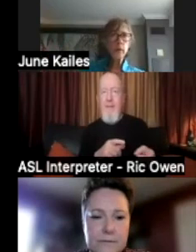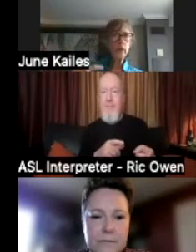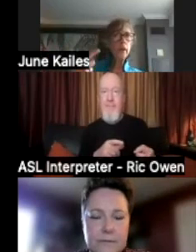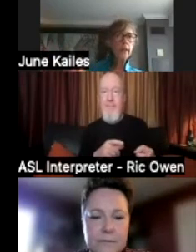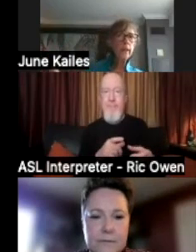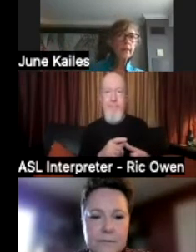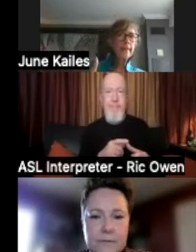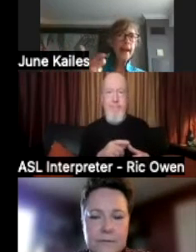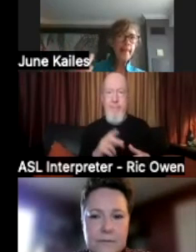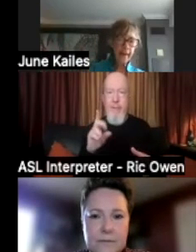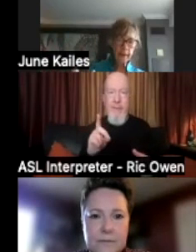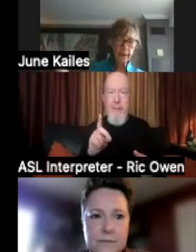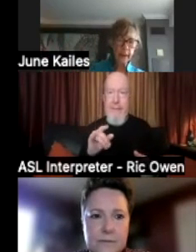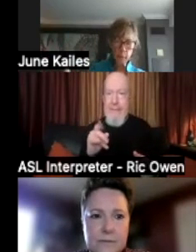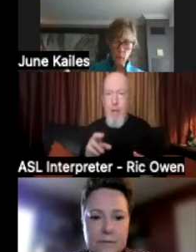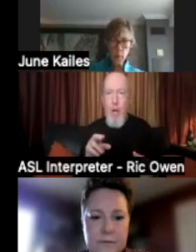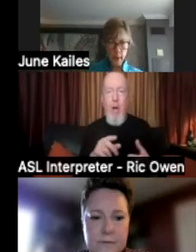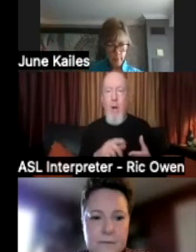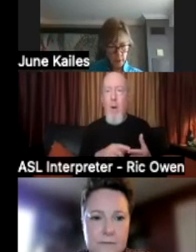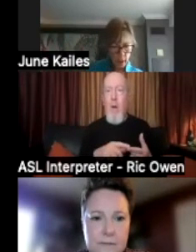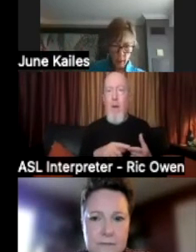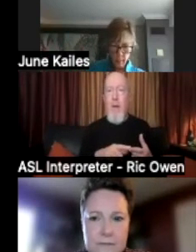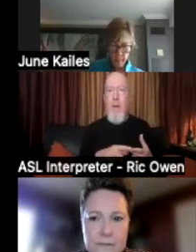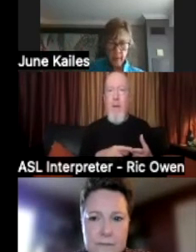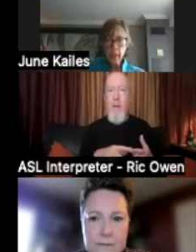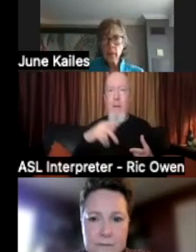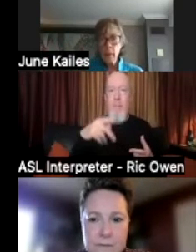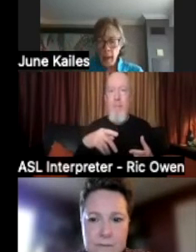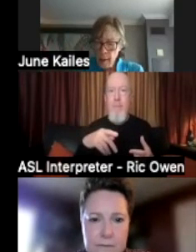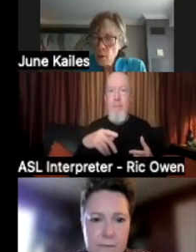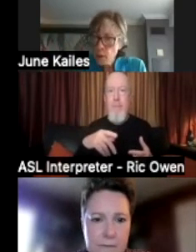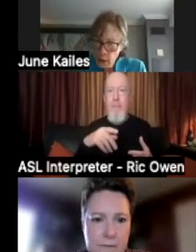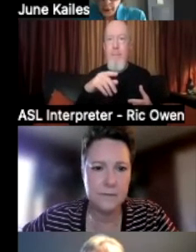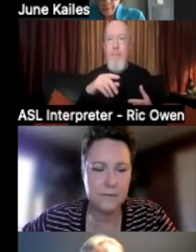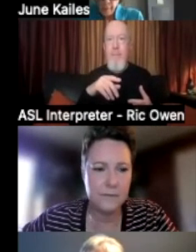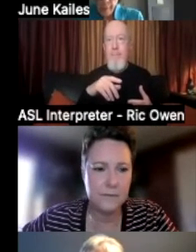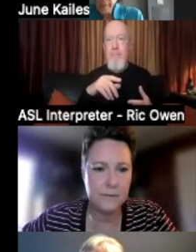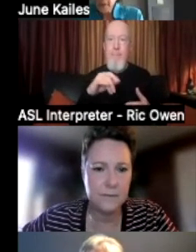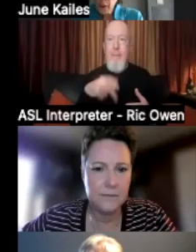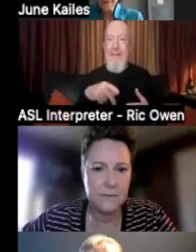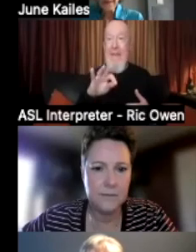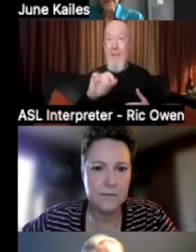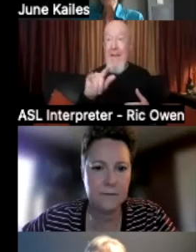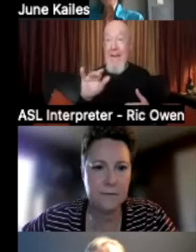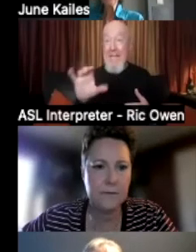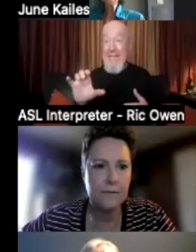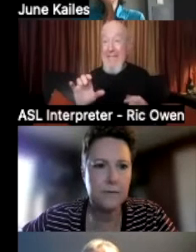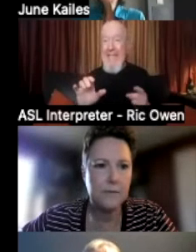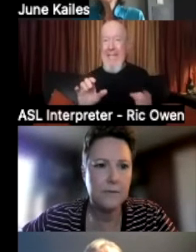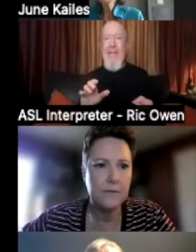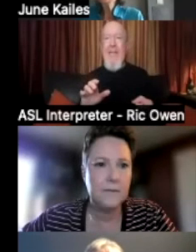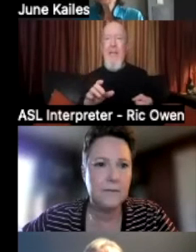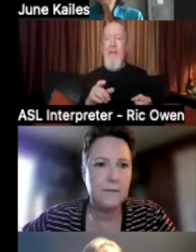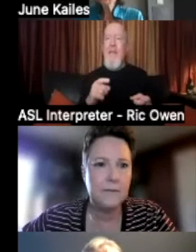DAR or CFILC programs are inclusive of people across the age range.